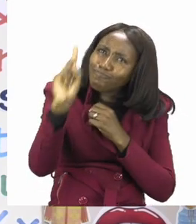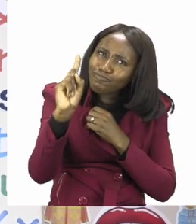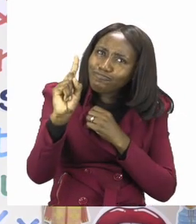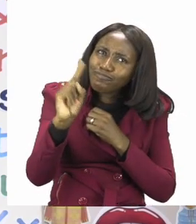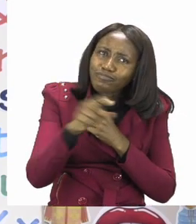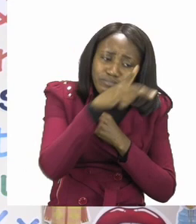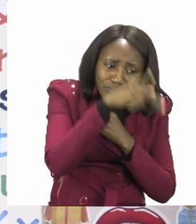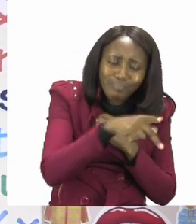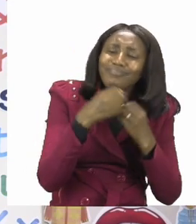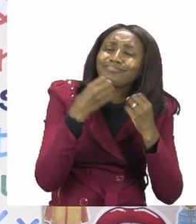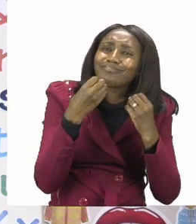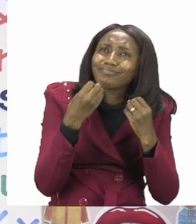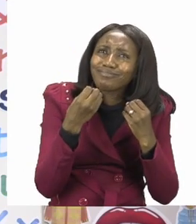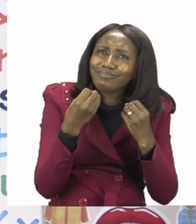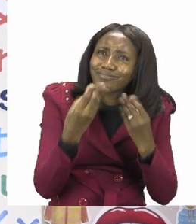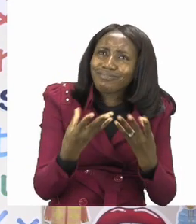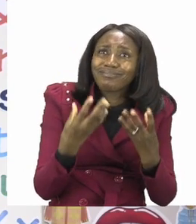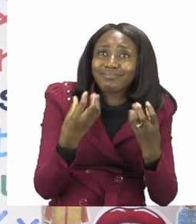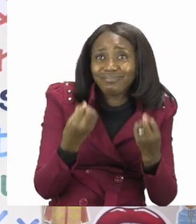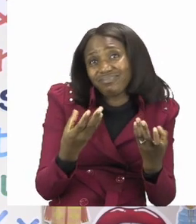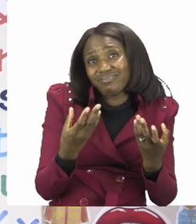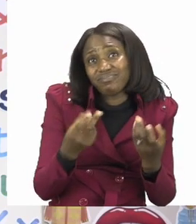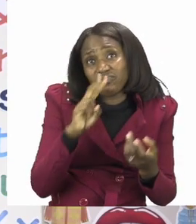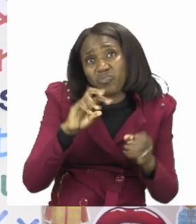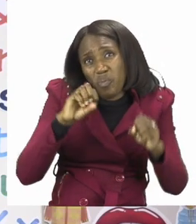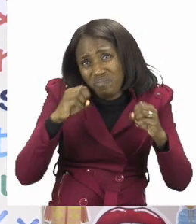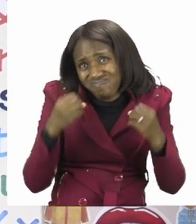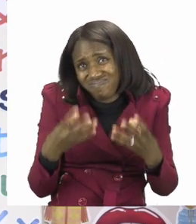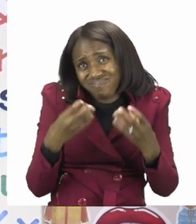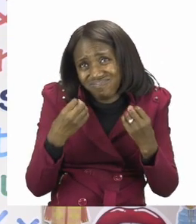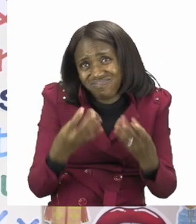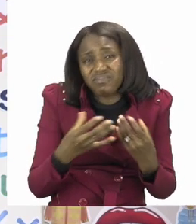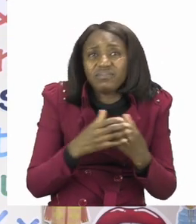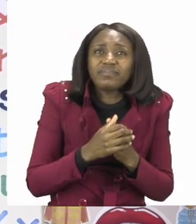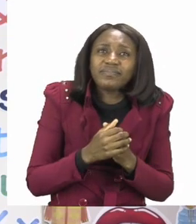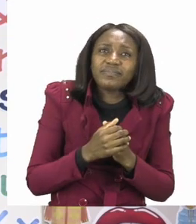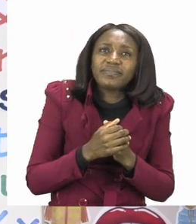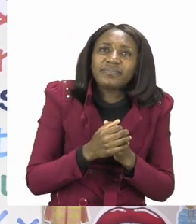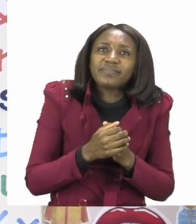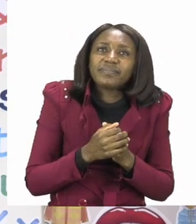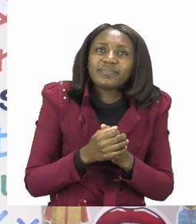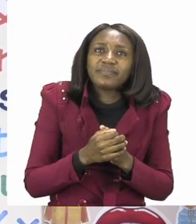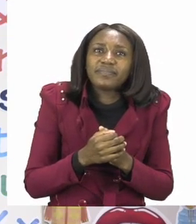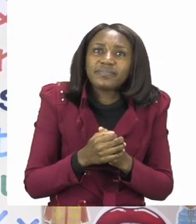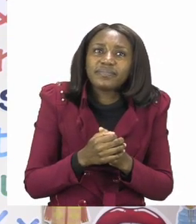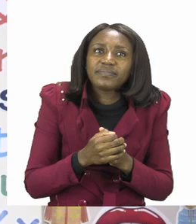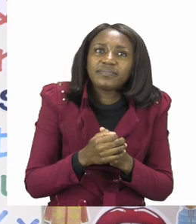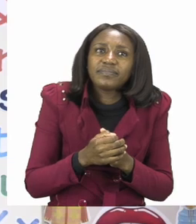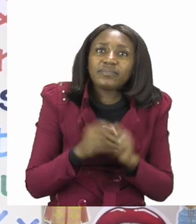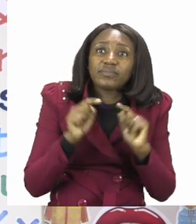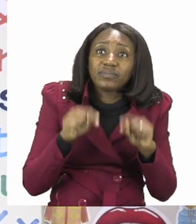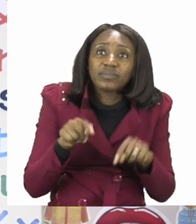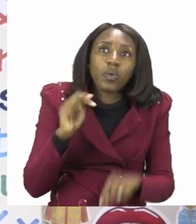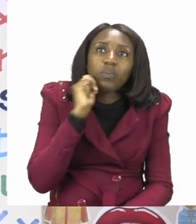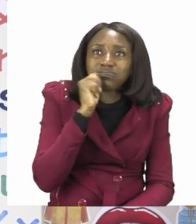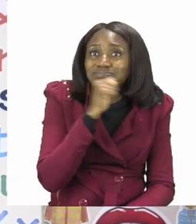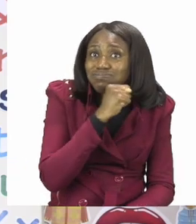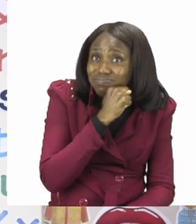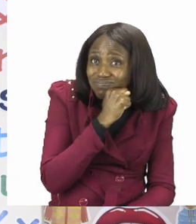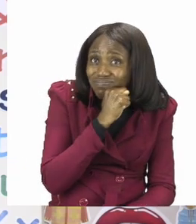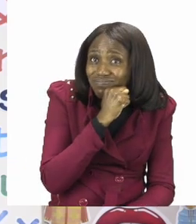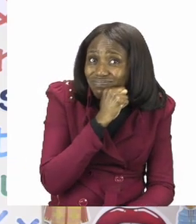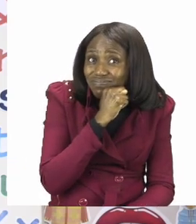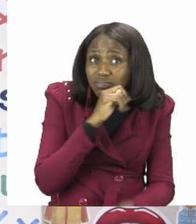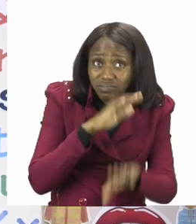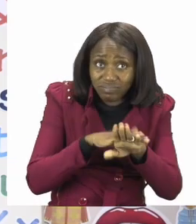means two or more things. Now, these are the things that we call nouns, and I have two